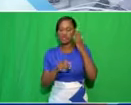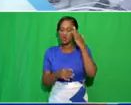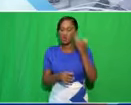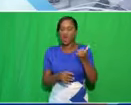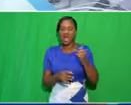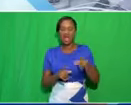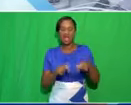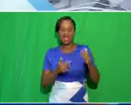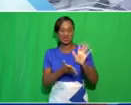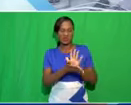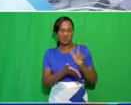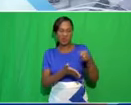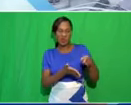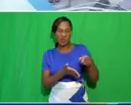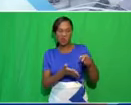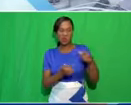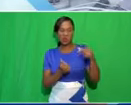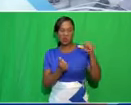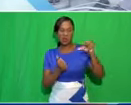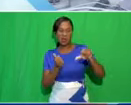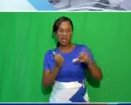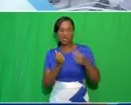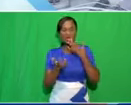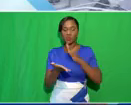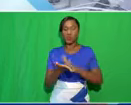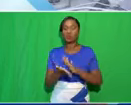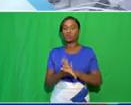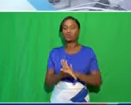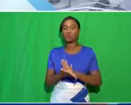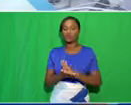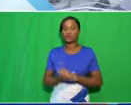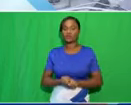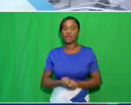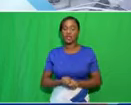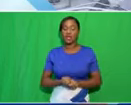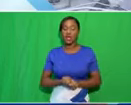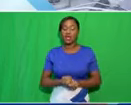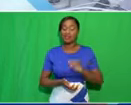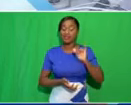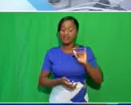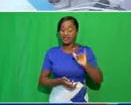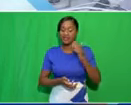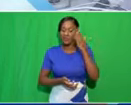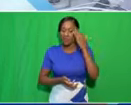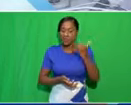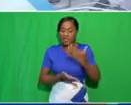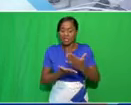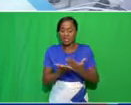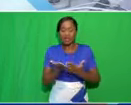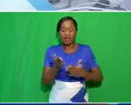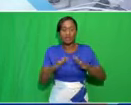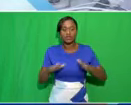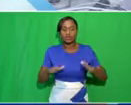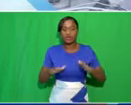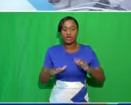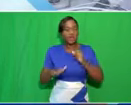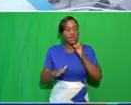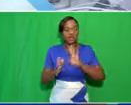situation that the children have to face. So those things they cause social anxiety, and that preludes children developing